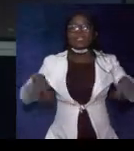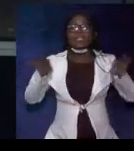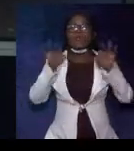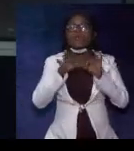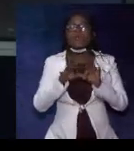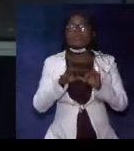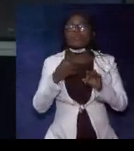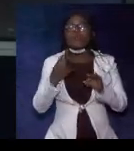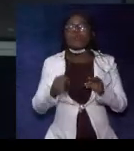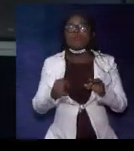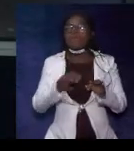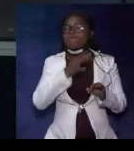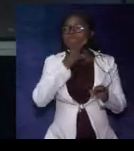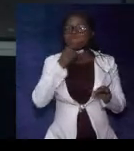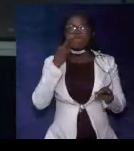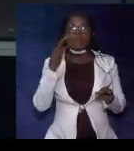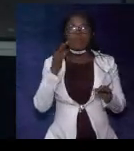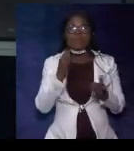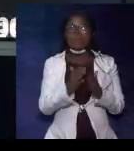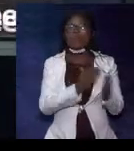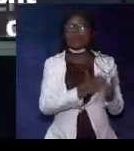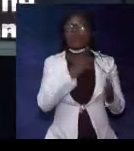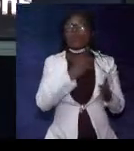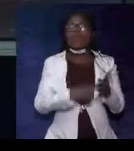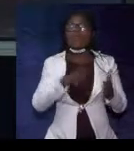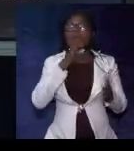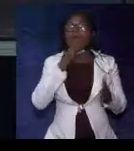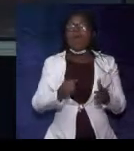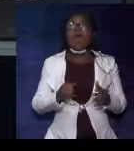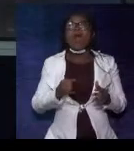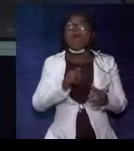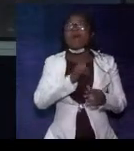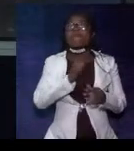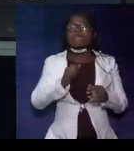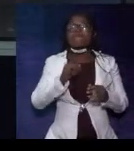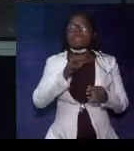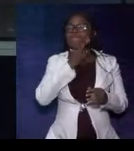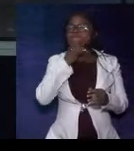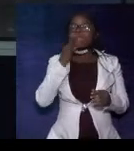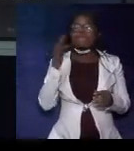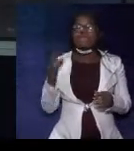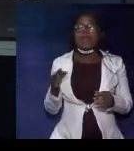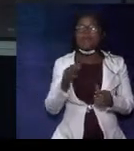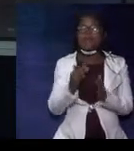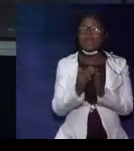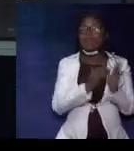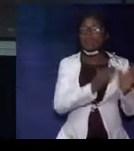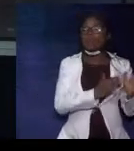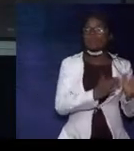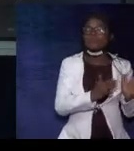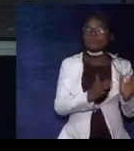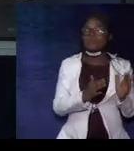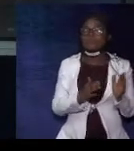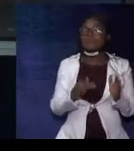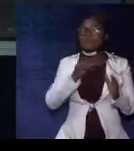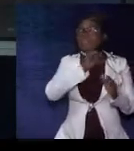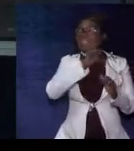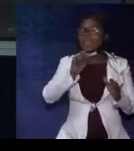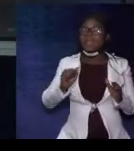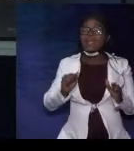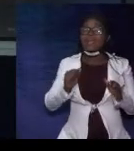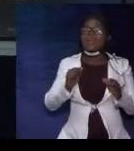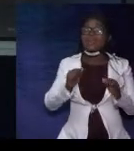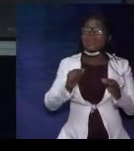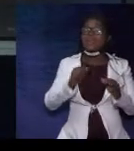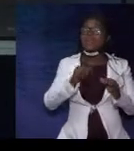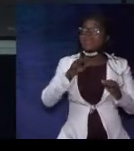records. What are farm records? Or let me say, what is farm record? A